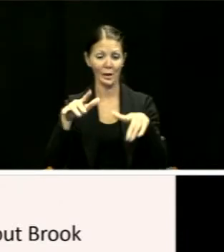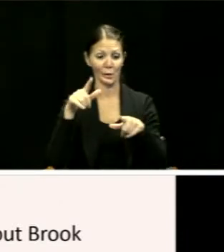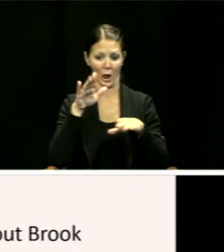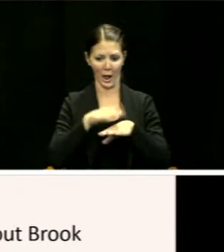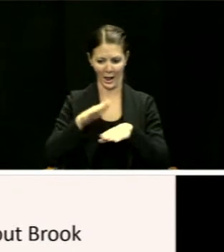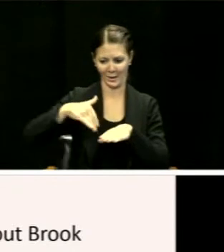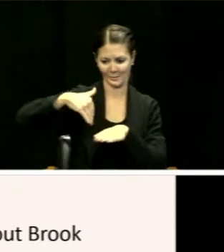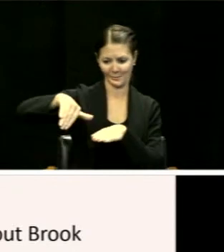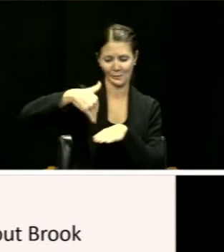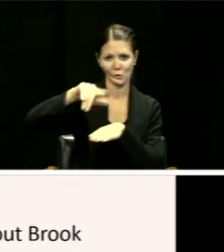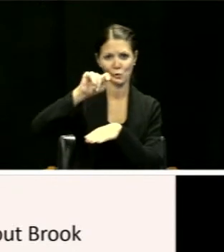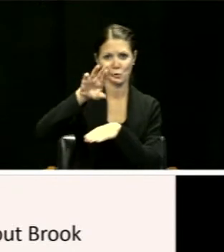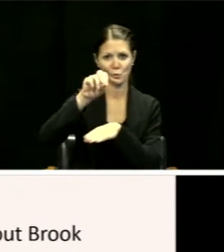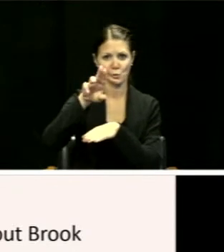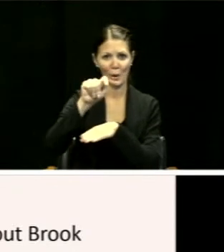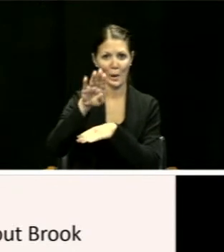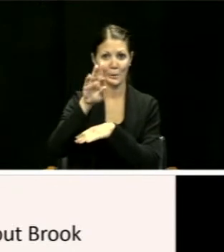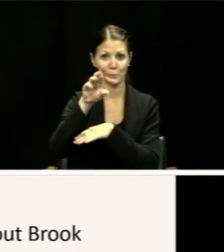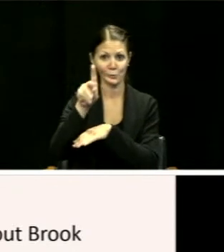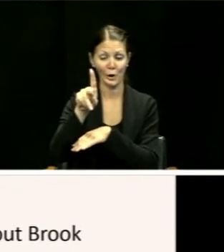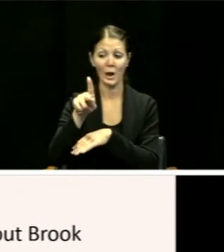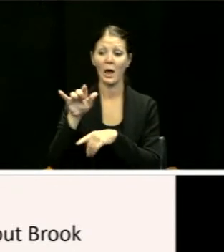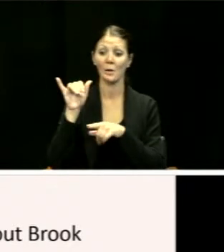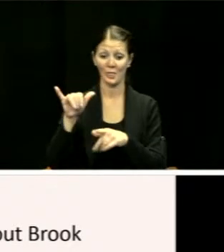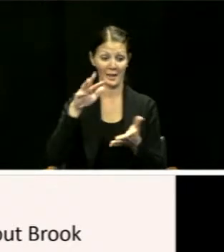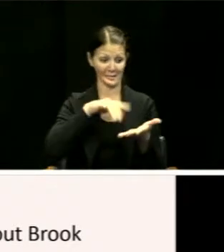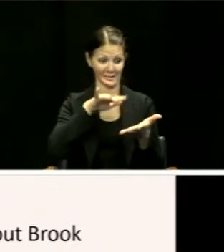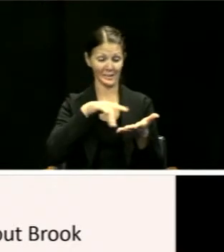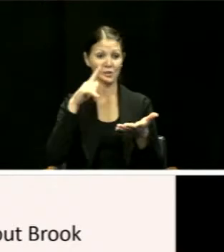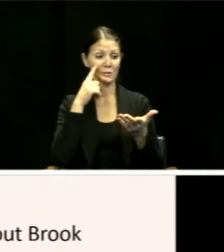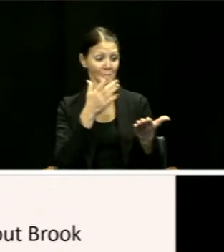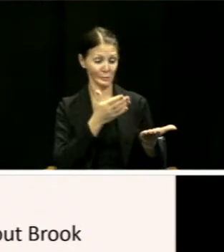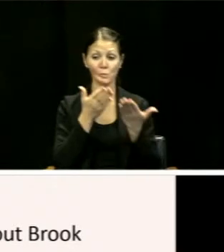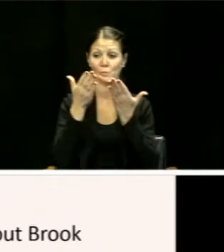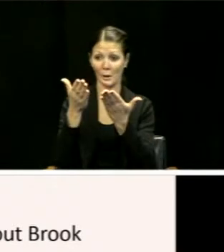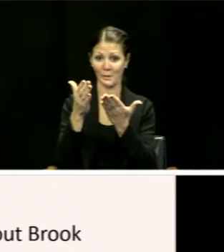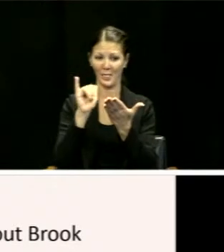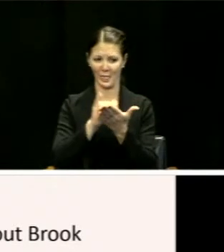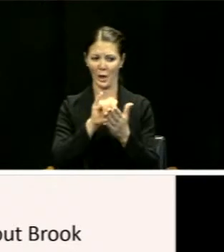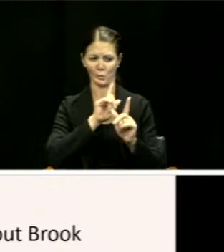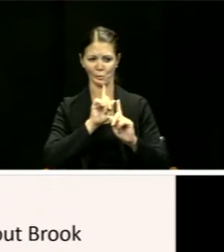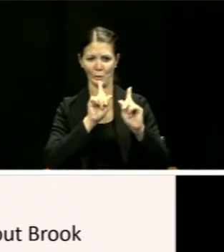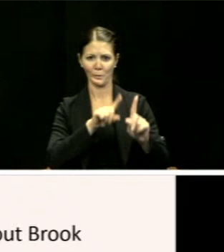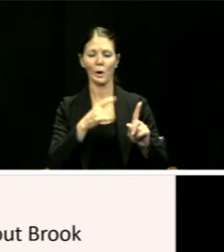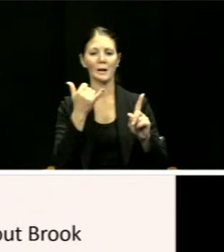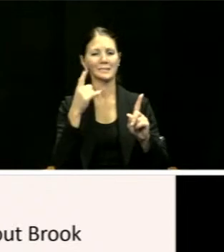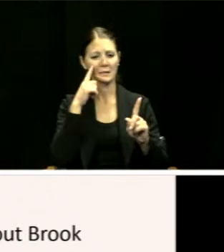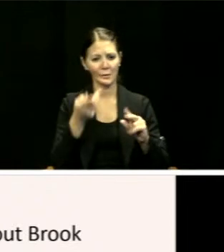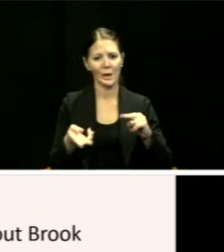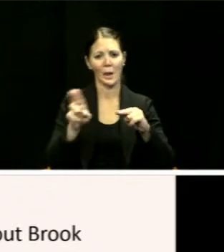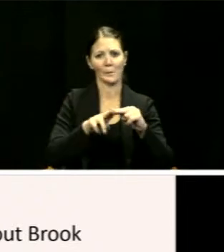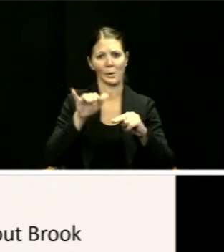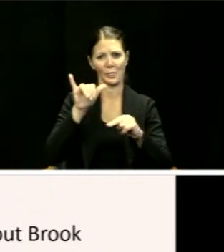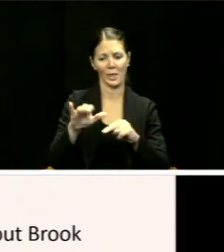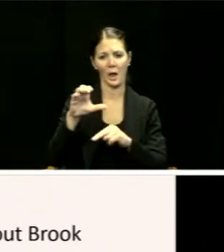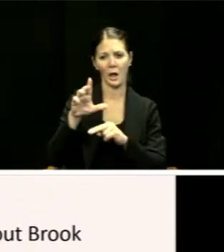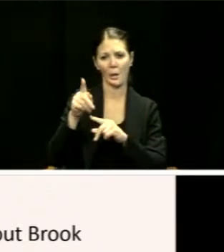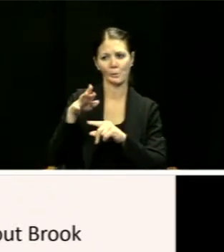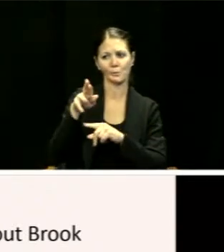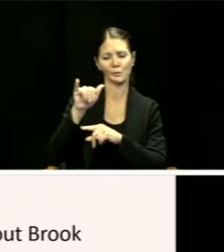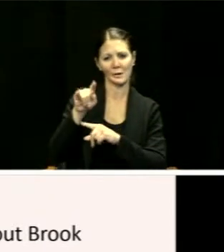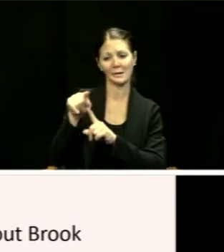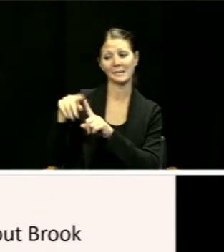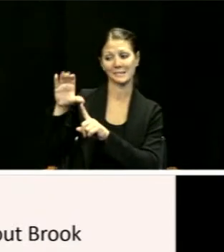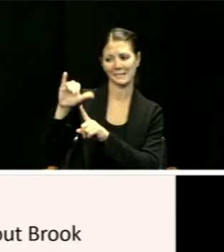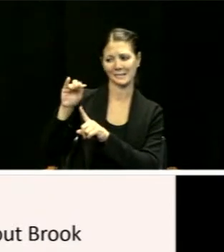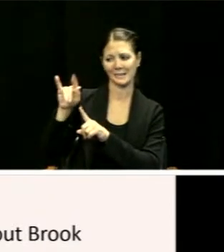Brook. And so that study made recommendations, and there are recommendations in the report to upsize those culverts, which you'll hear more about from Cindy a little bit